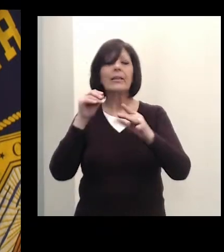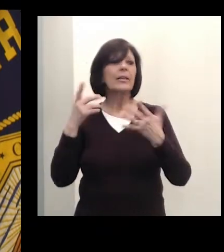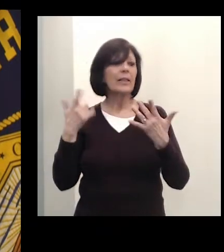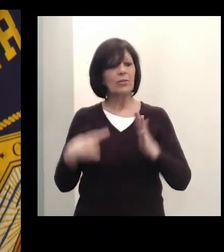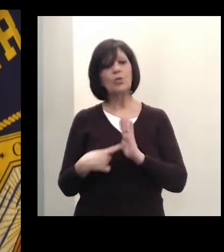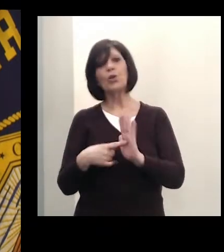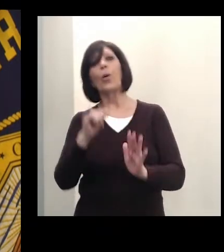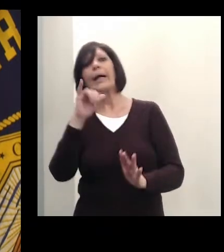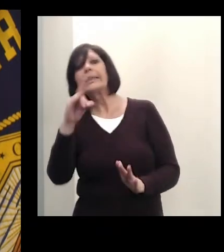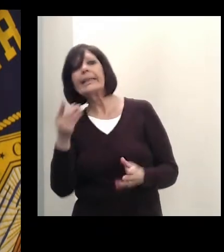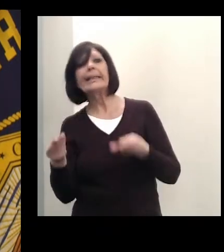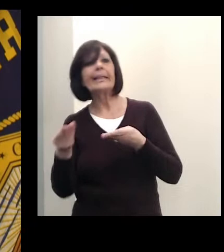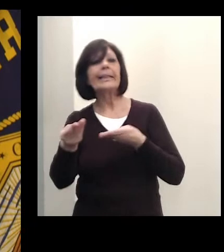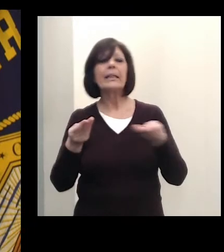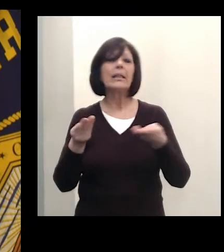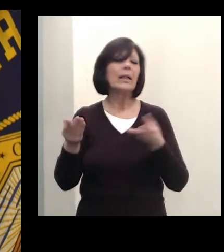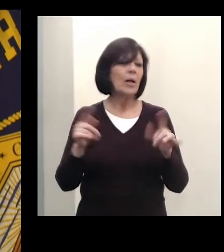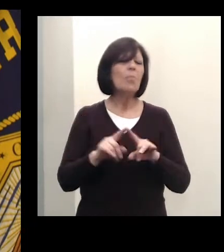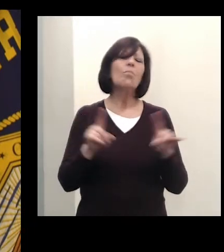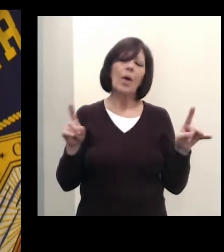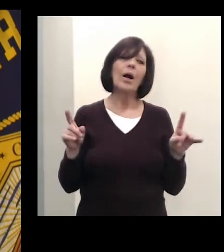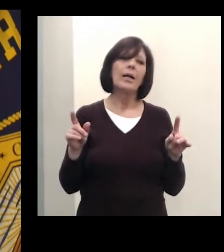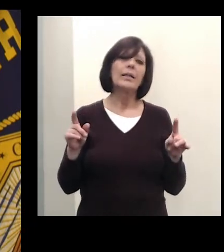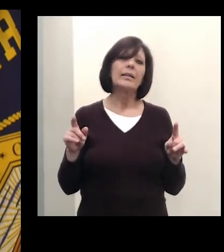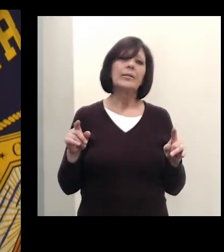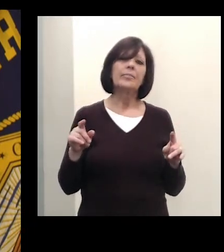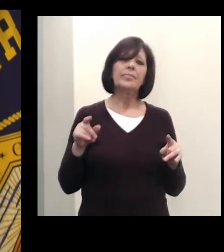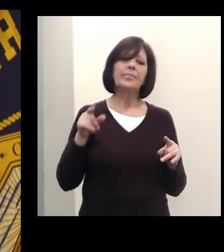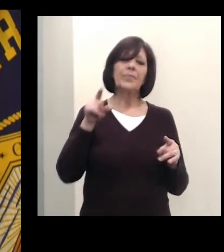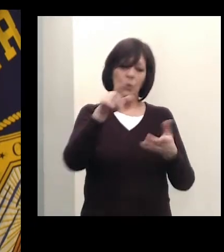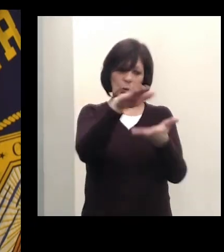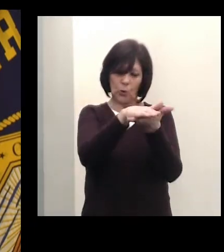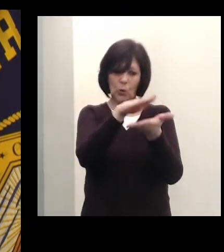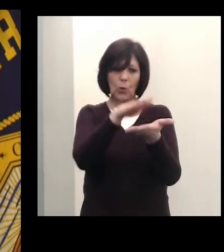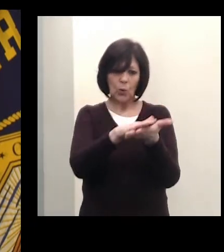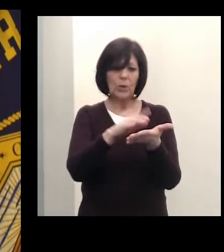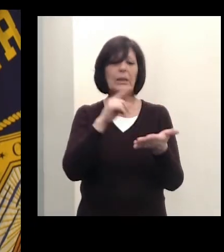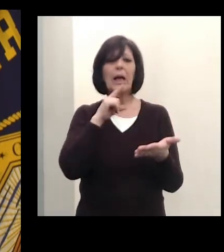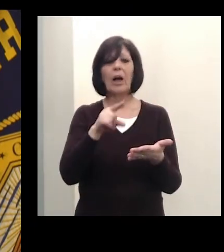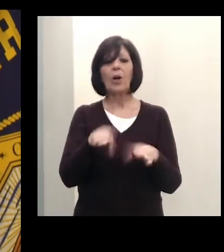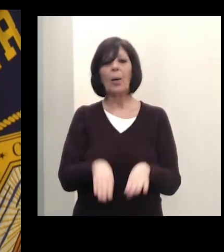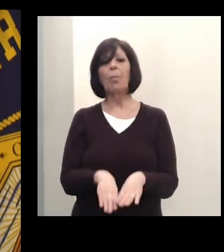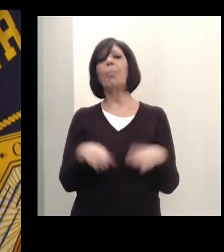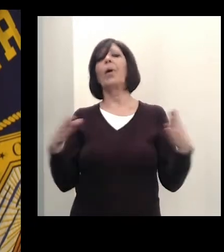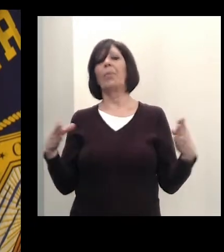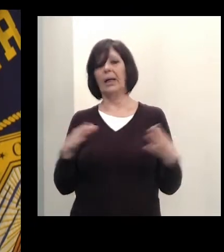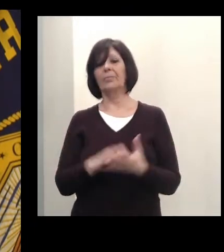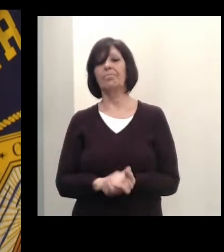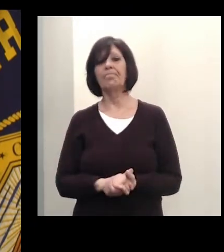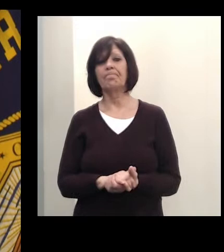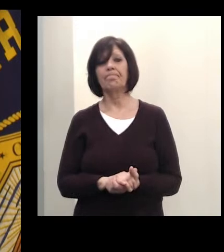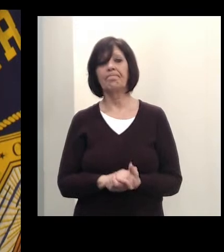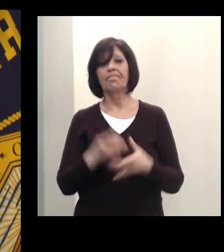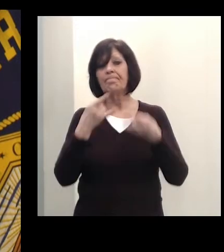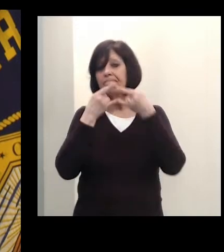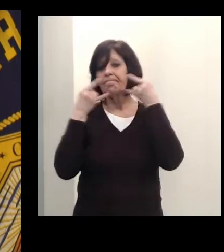in the school, but they do have that opportunity. Schools are covered, and therefore masks must be worn. And I